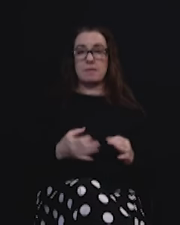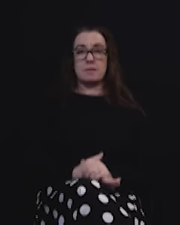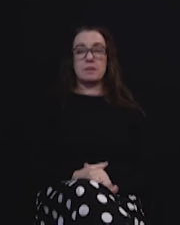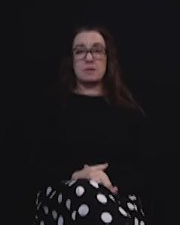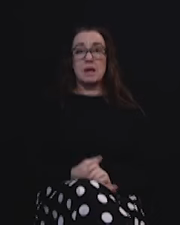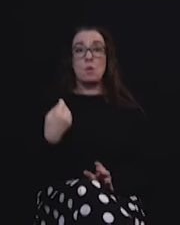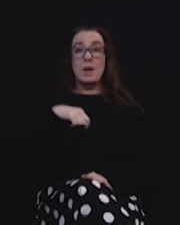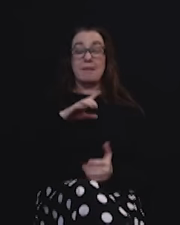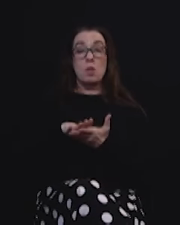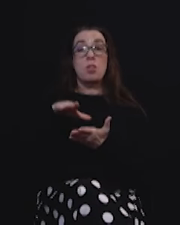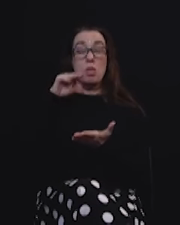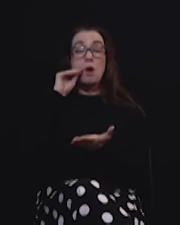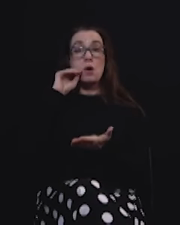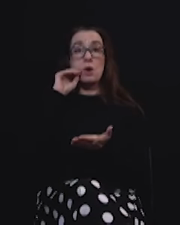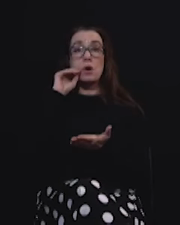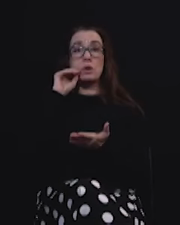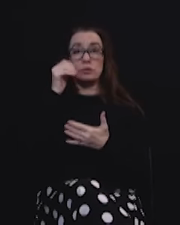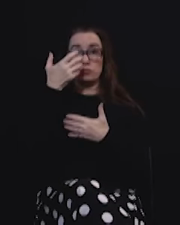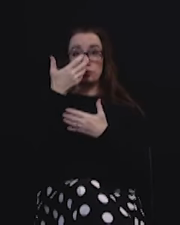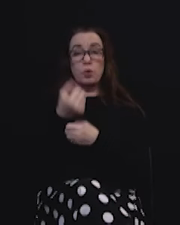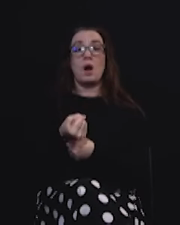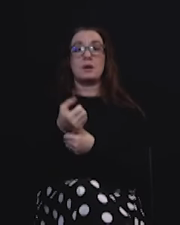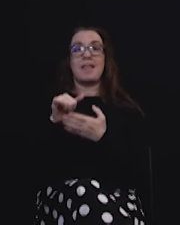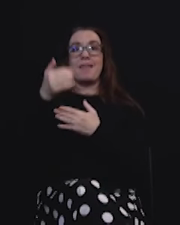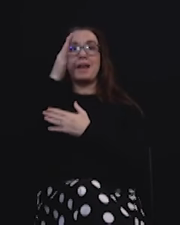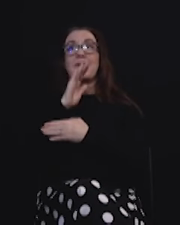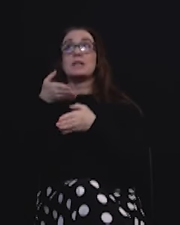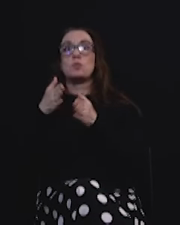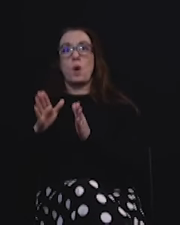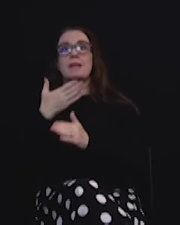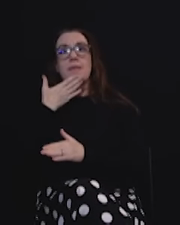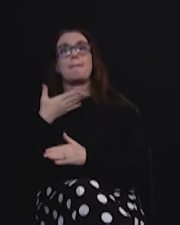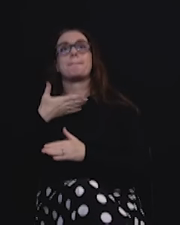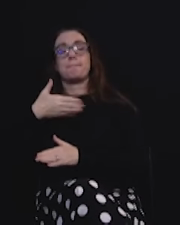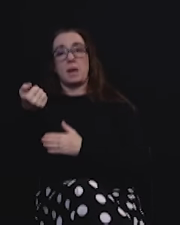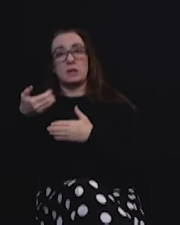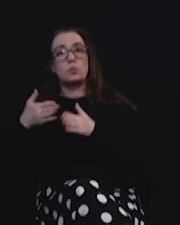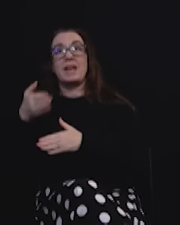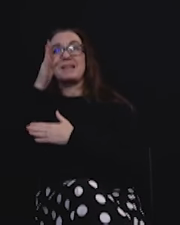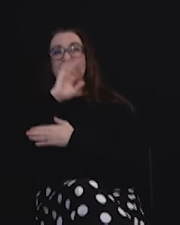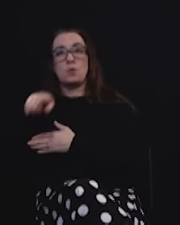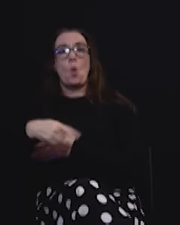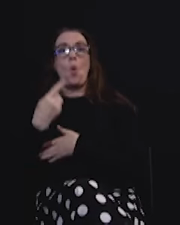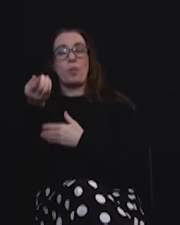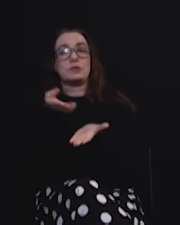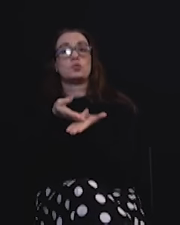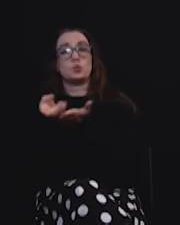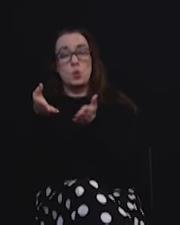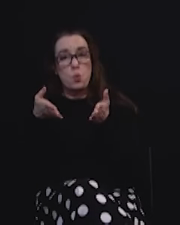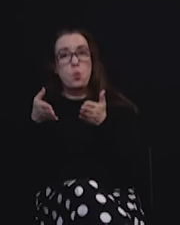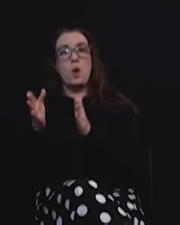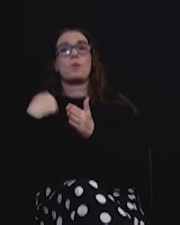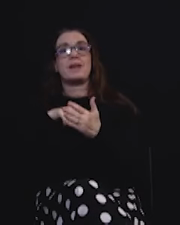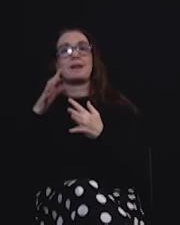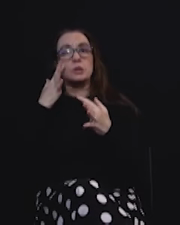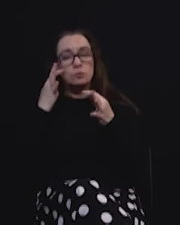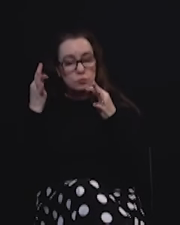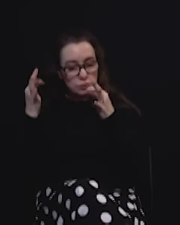We have to learn to trust that God's way is the best way, that God's way is the only true way. We have to